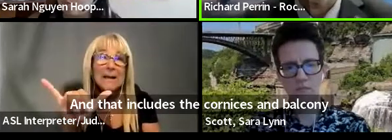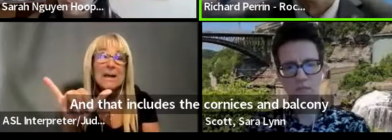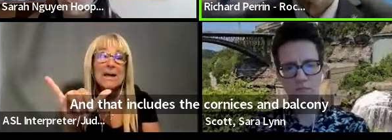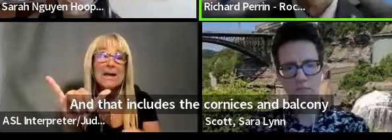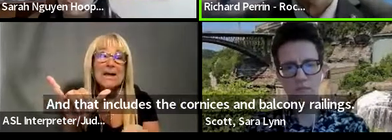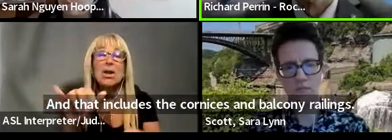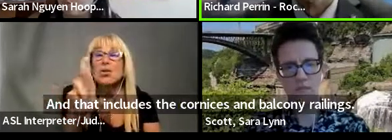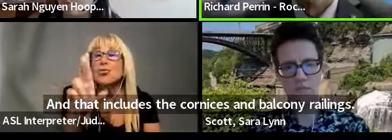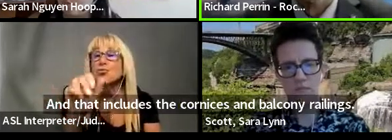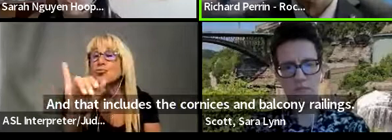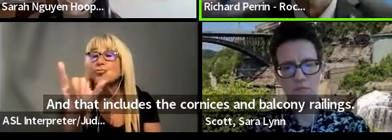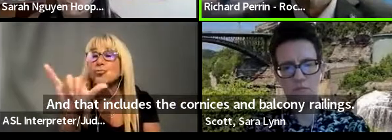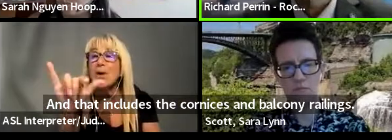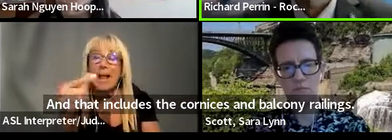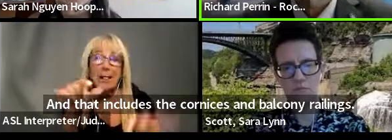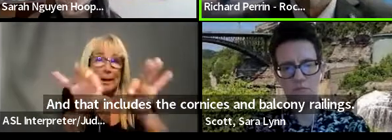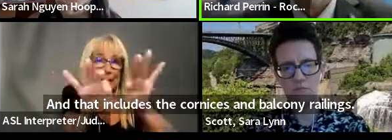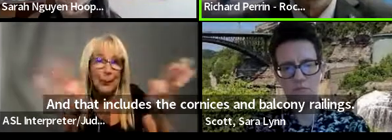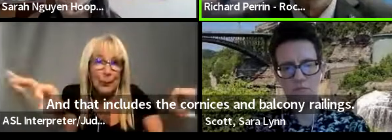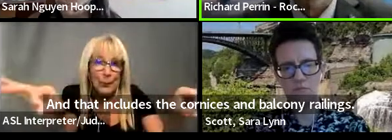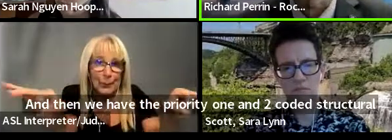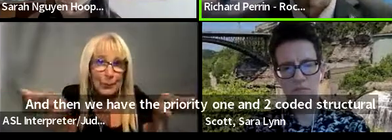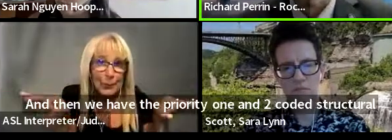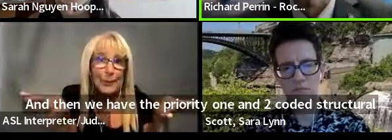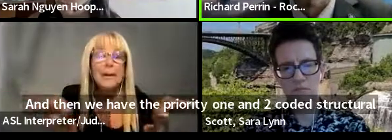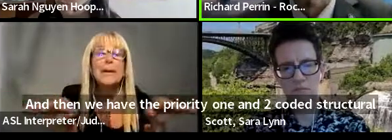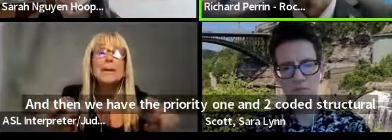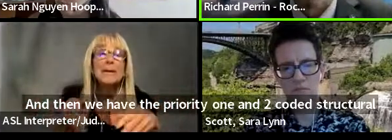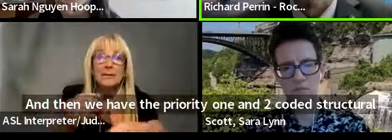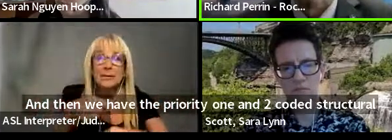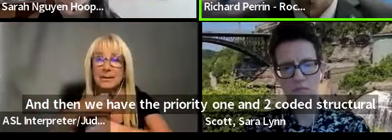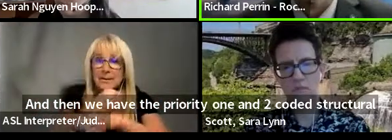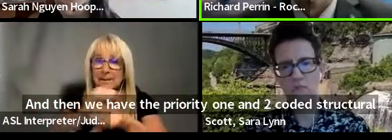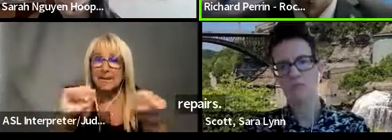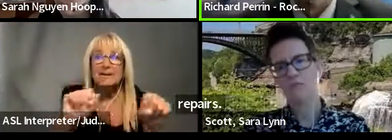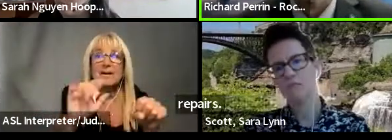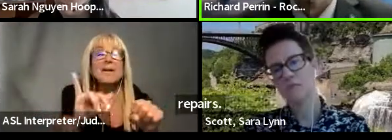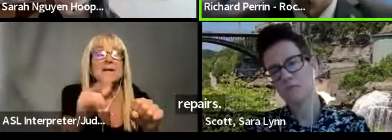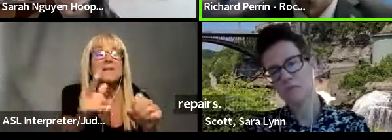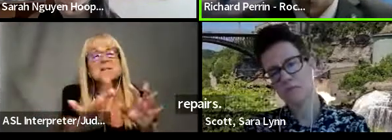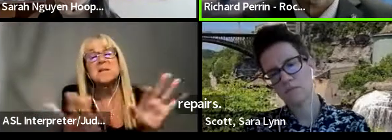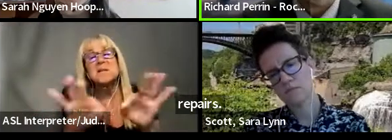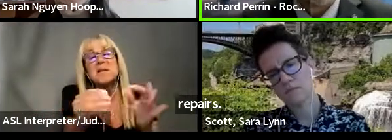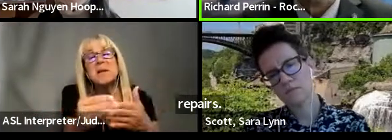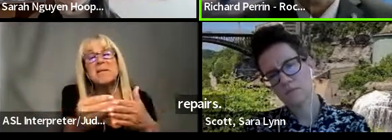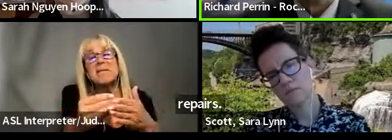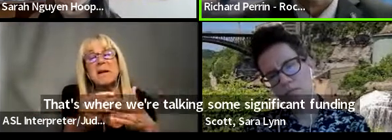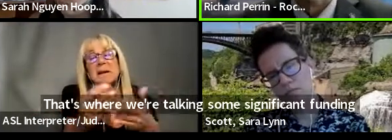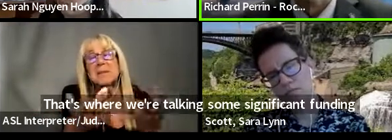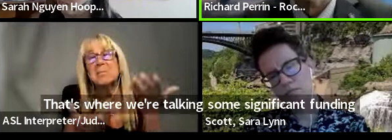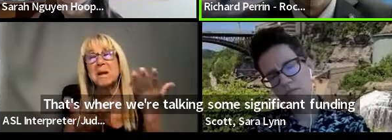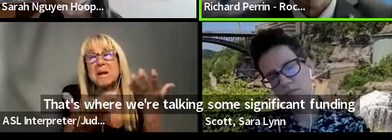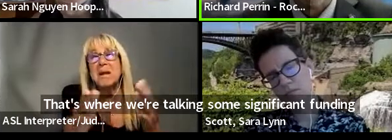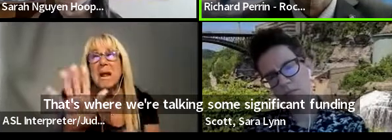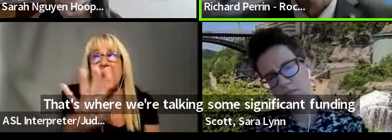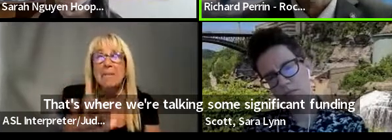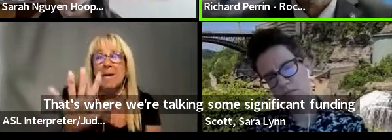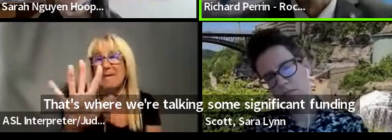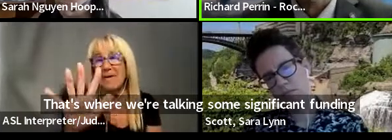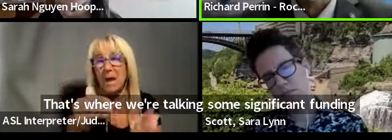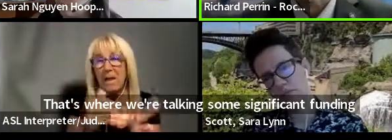1 and 2 code and structural repairs. That's where we're talking some significant funding, upwards of what we're looking at now, around $5